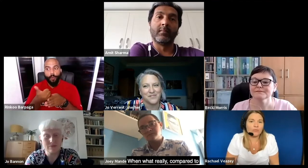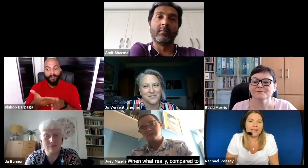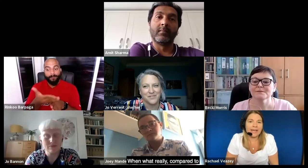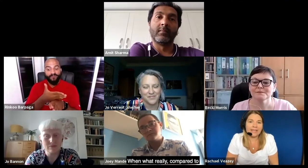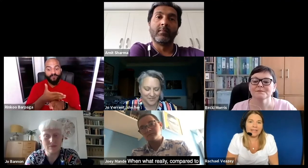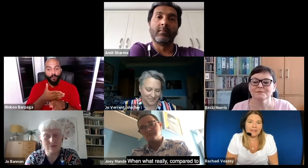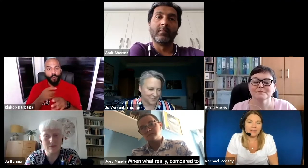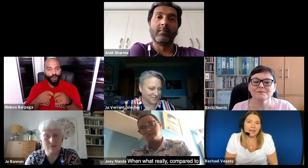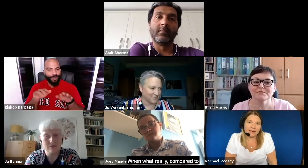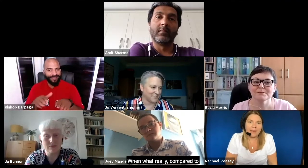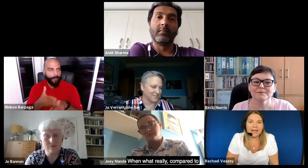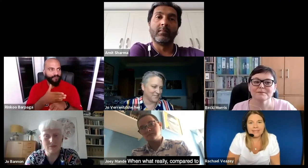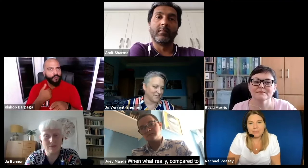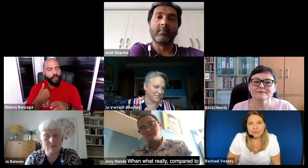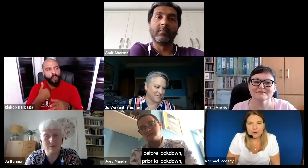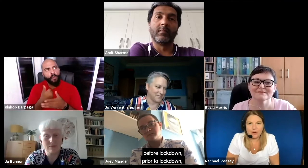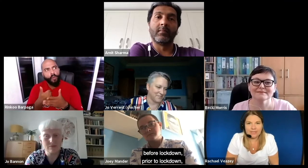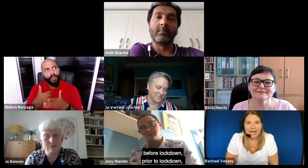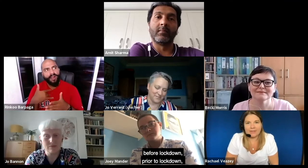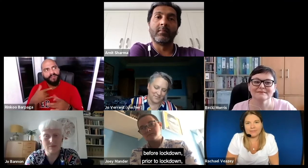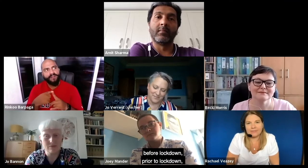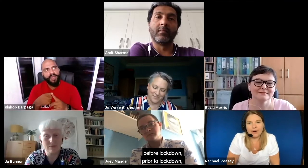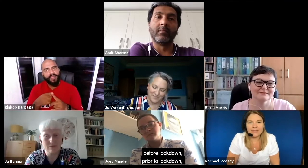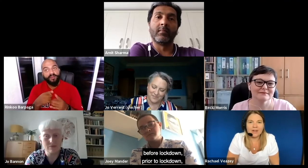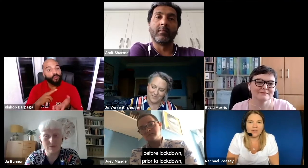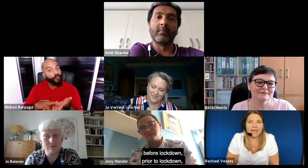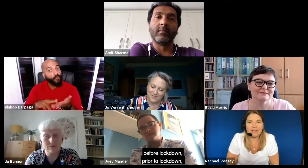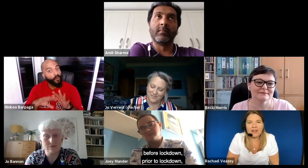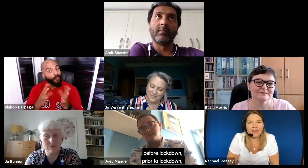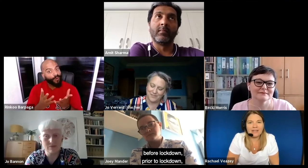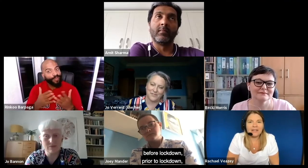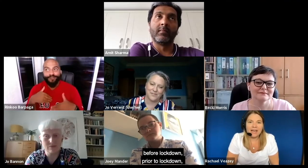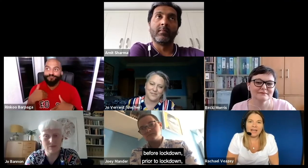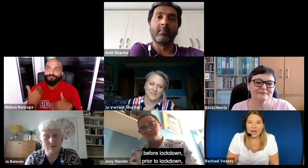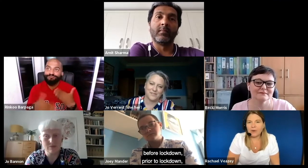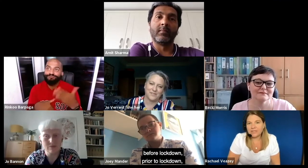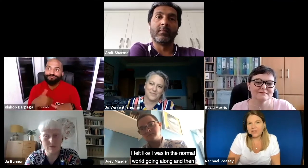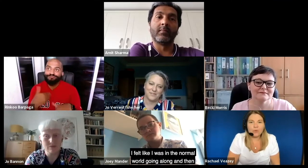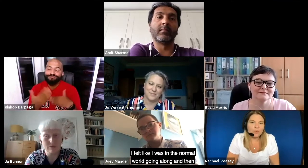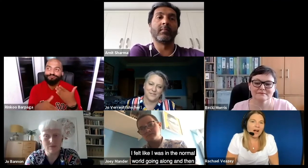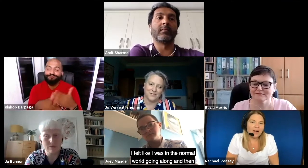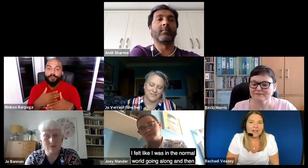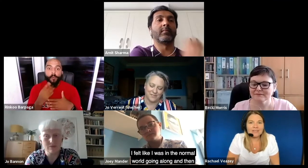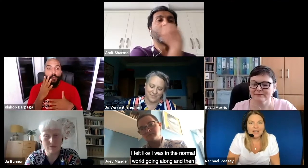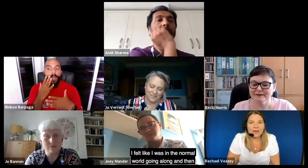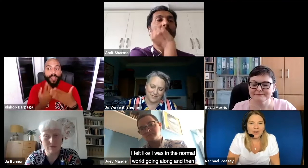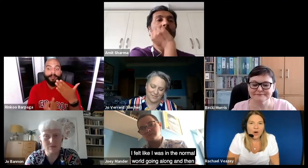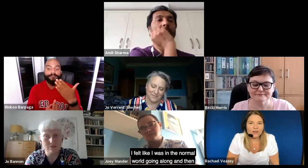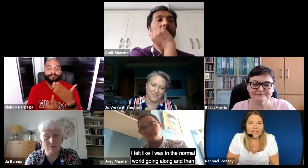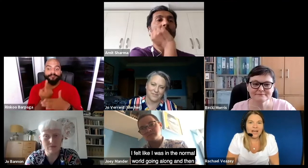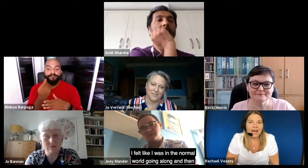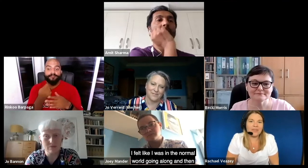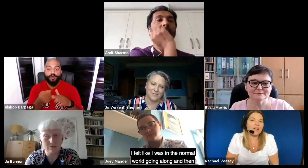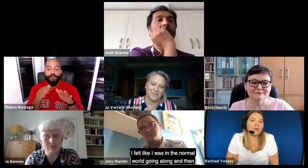well, really, compared to before lockdown, prior to lockdown, I felt like, you know, I was in the normal world, going